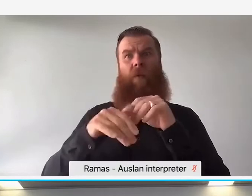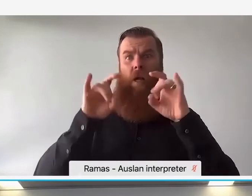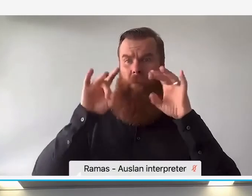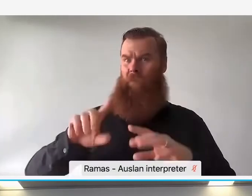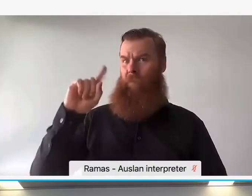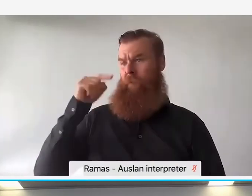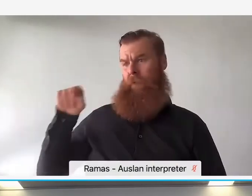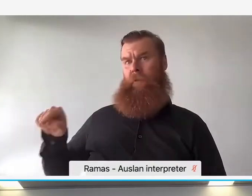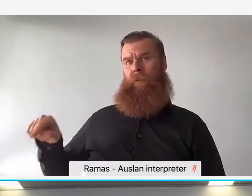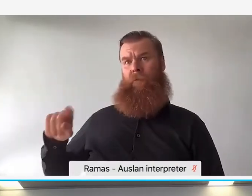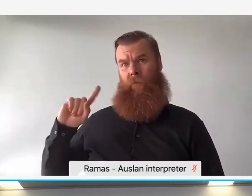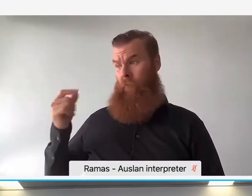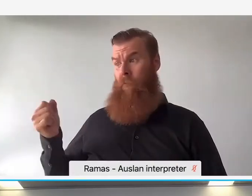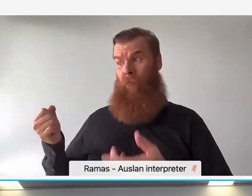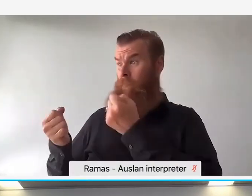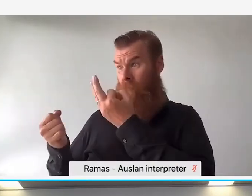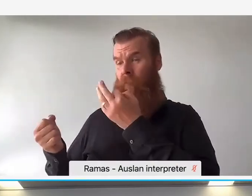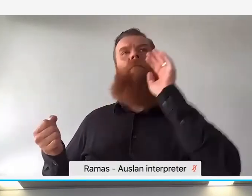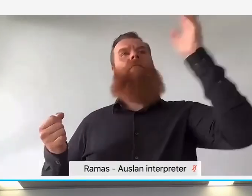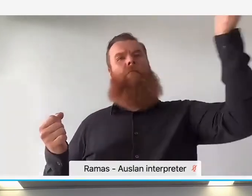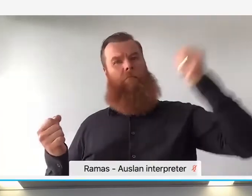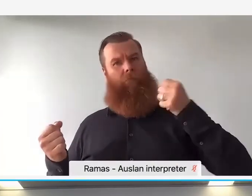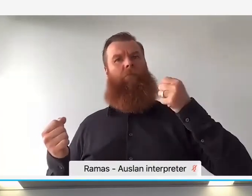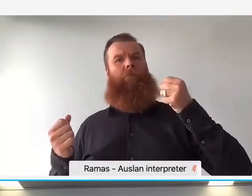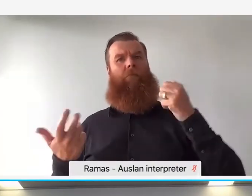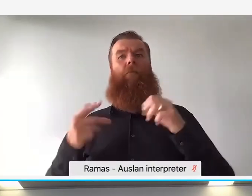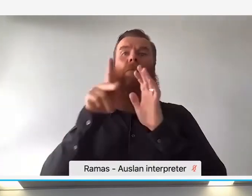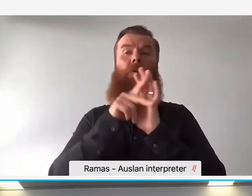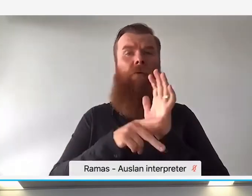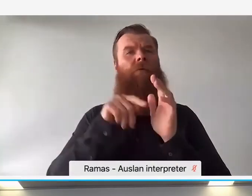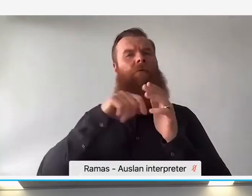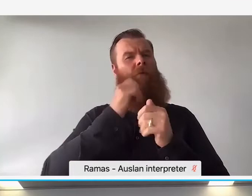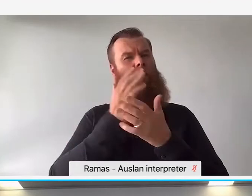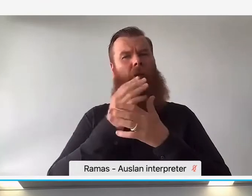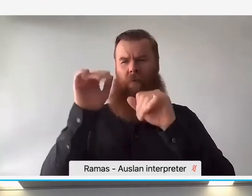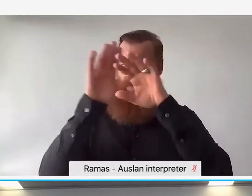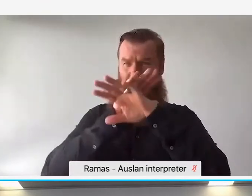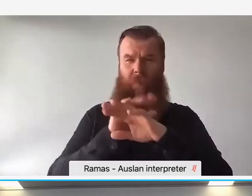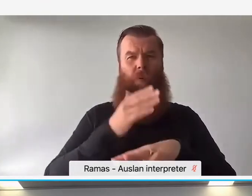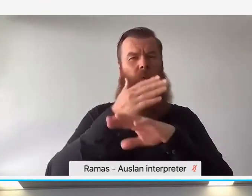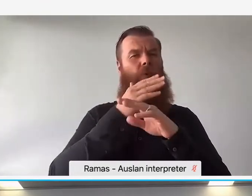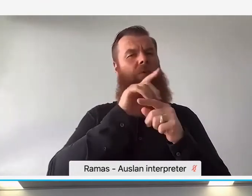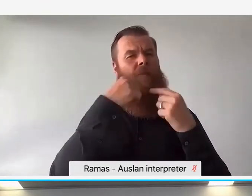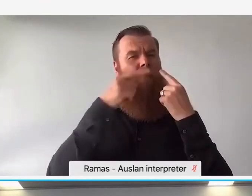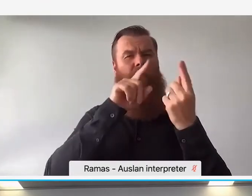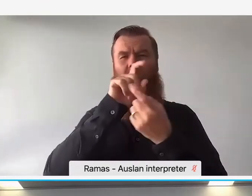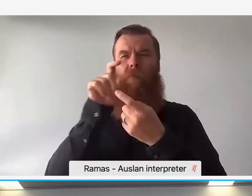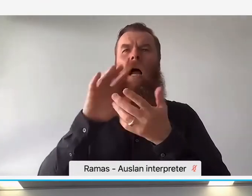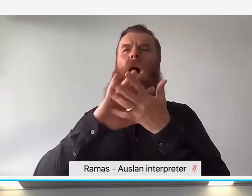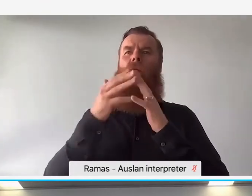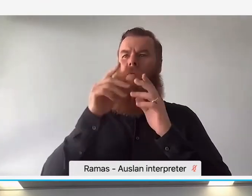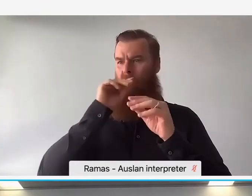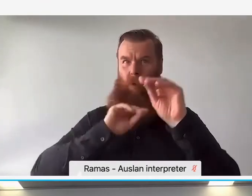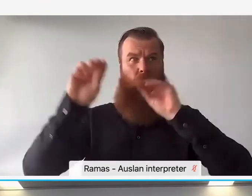Recruitment proposals and plans cover the country and roles you're recruiting for and how mobilisation will work. The